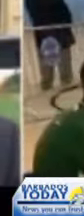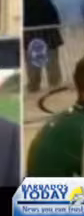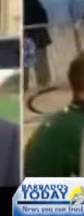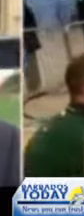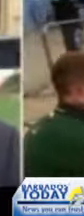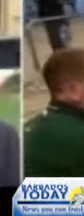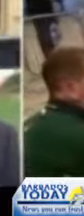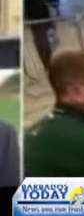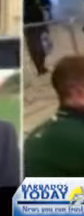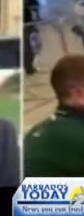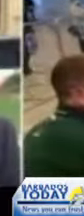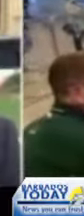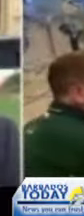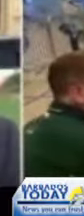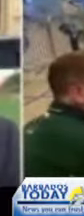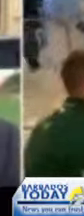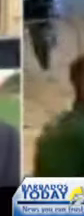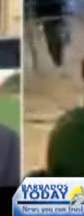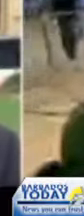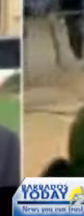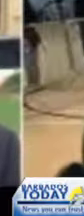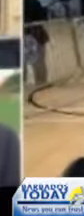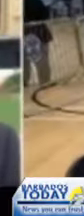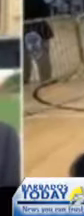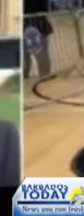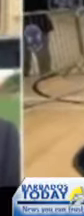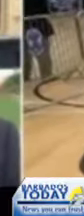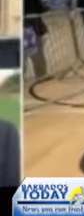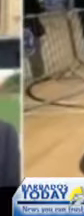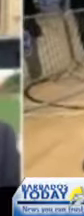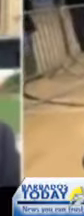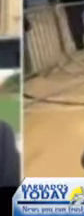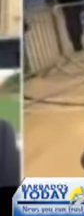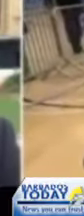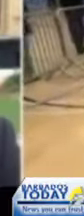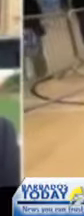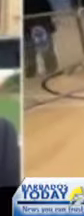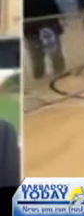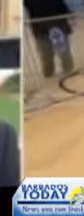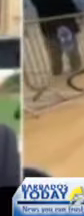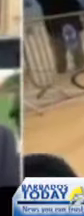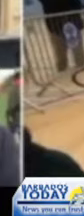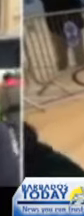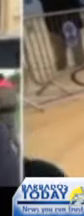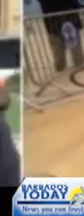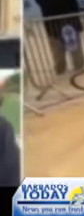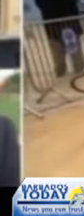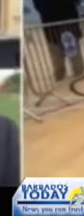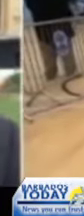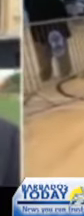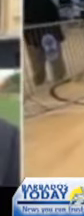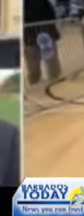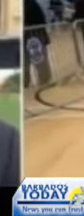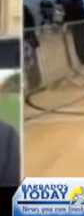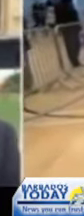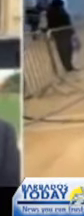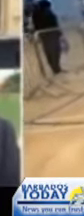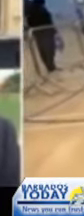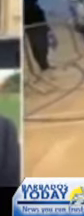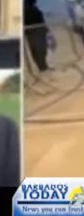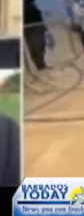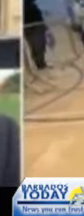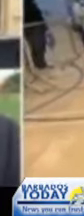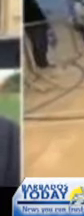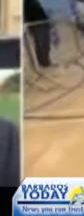countries. The leaders of Canada, France, Germany, Italy, Japan, the United Kingdom, and the U.S. are holding virtual talks on Friday to